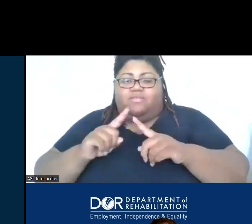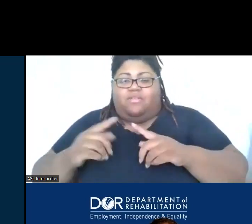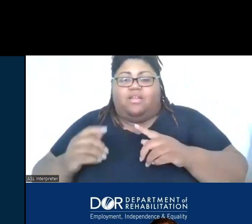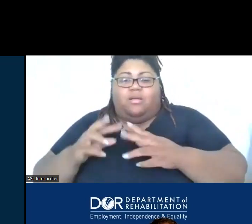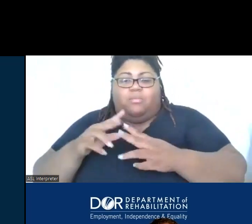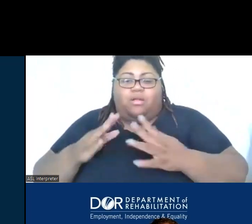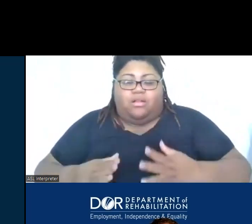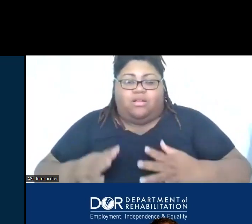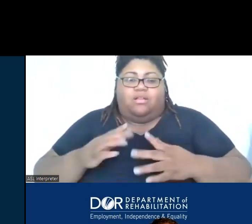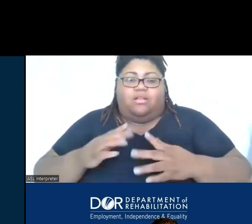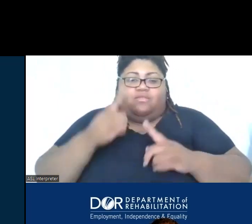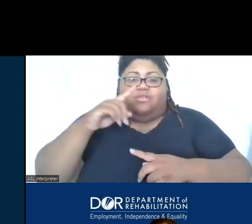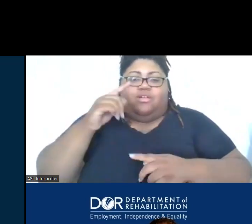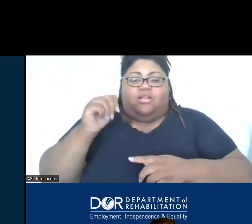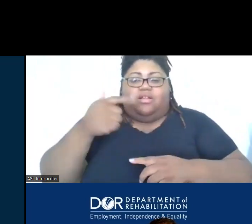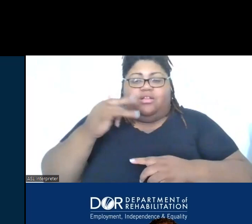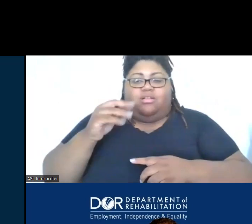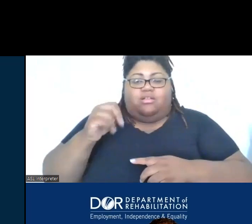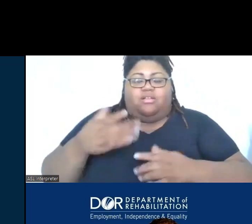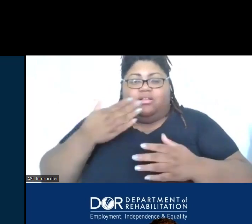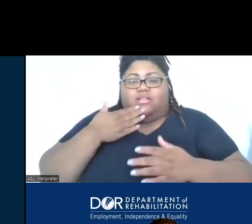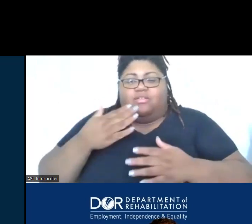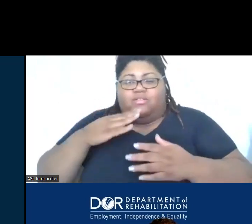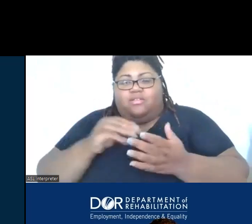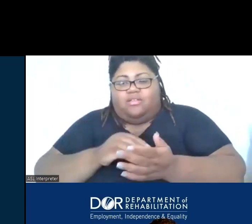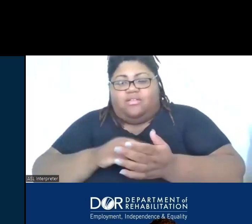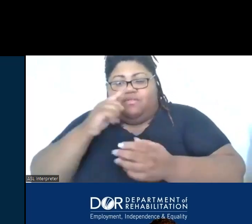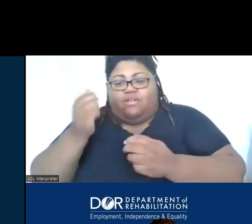thank you again to Dr. Nguyen for all of the great information this morning.